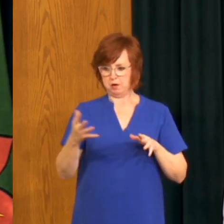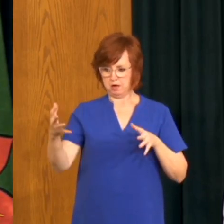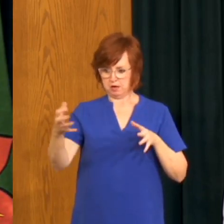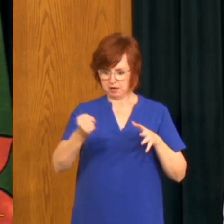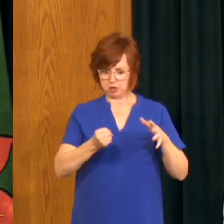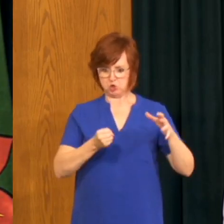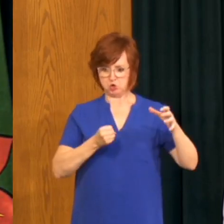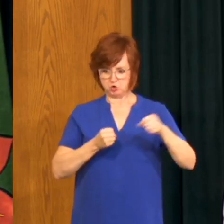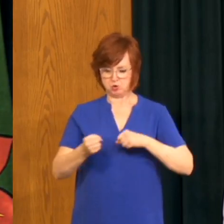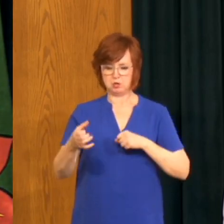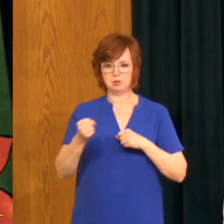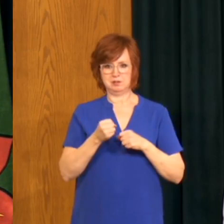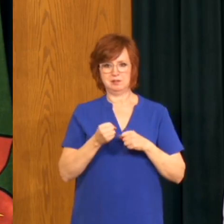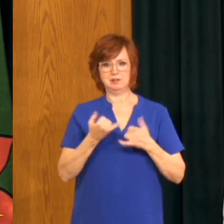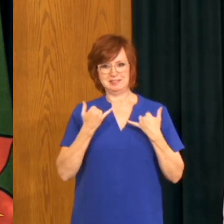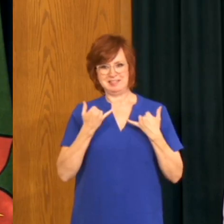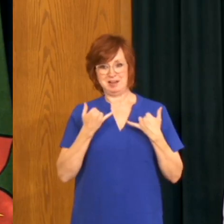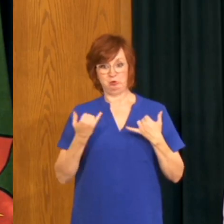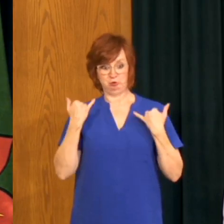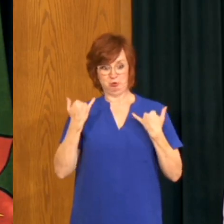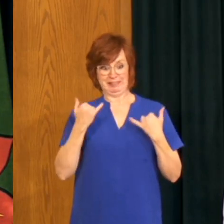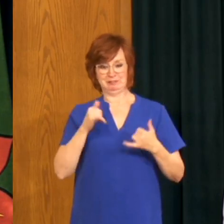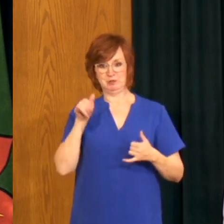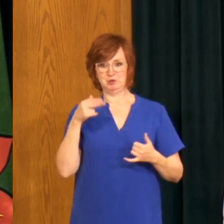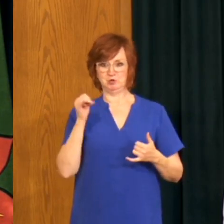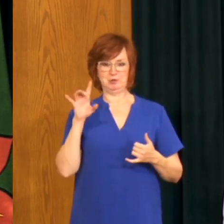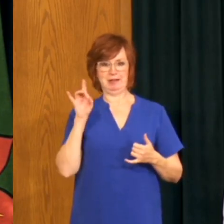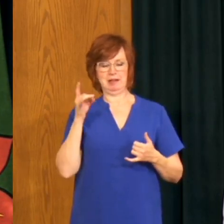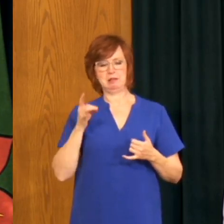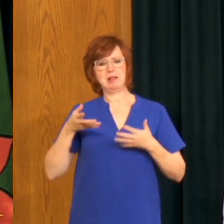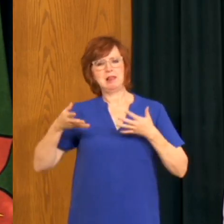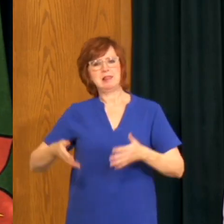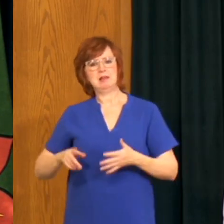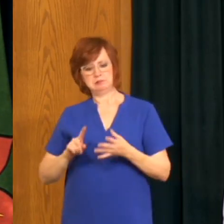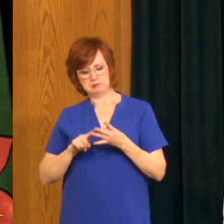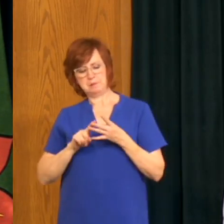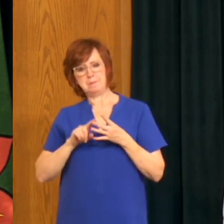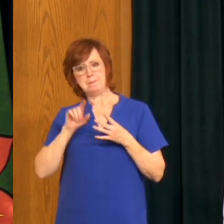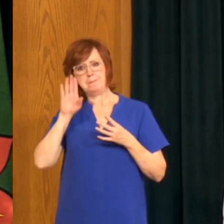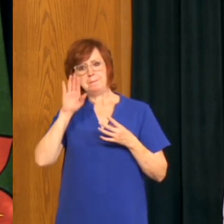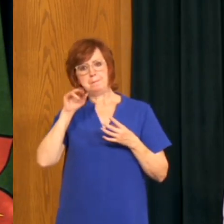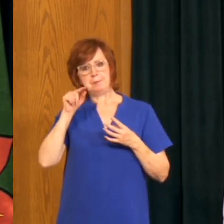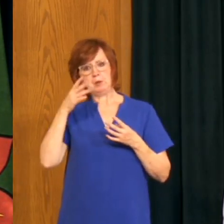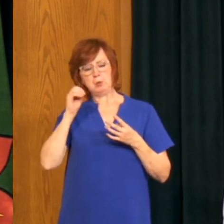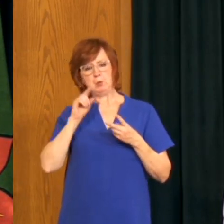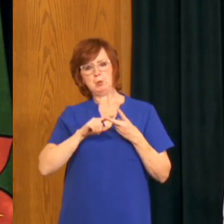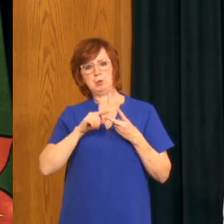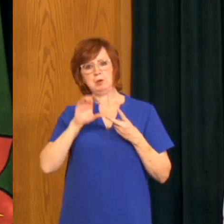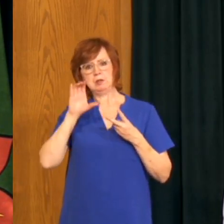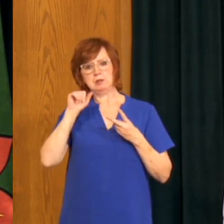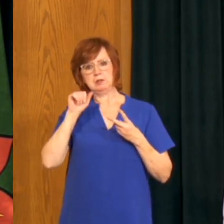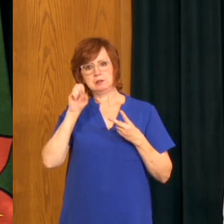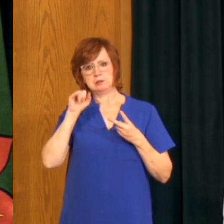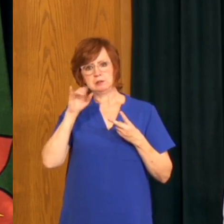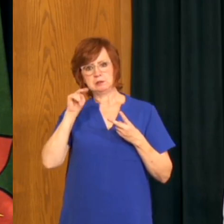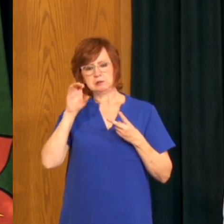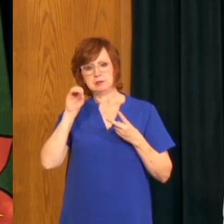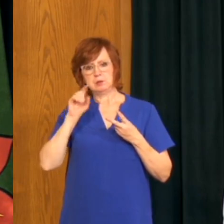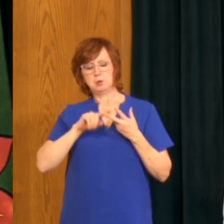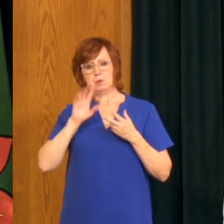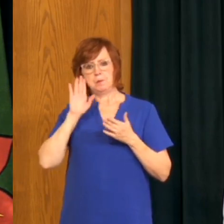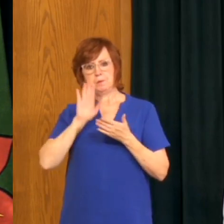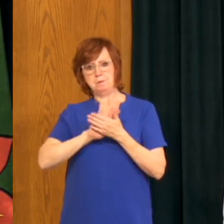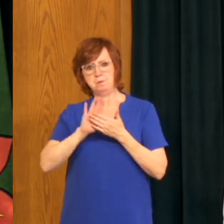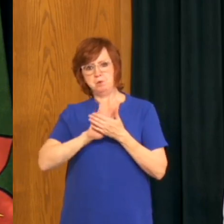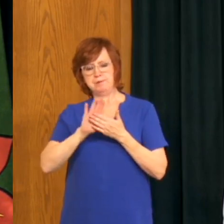That happens today. As I said, all but bingo halls, casinos, and theaters are open or have the opportunity to be open today. That's